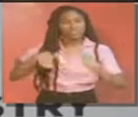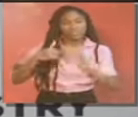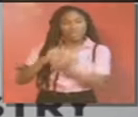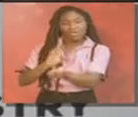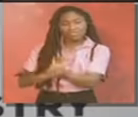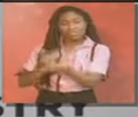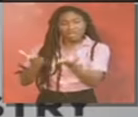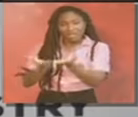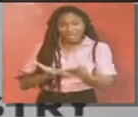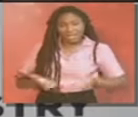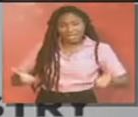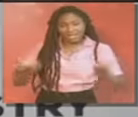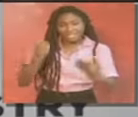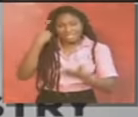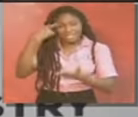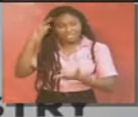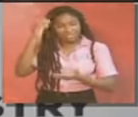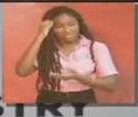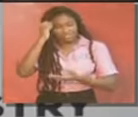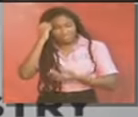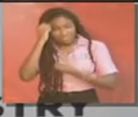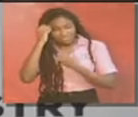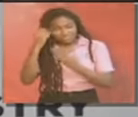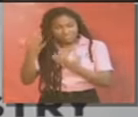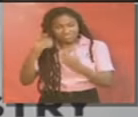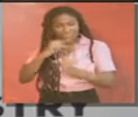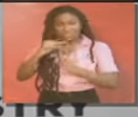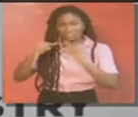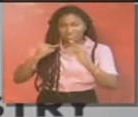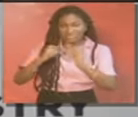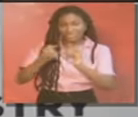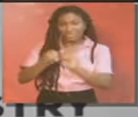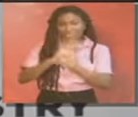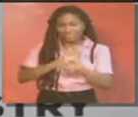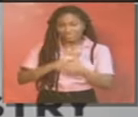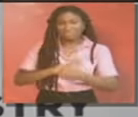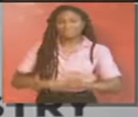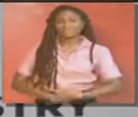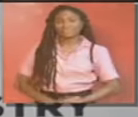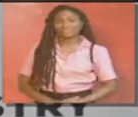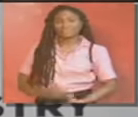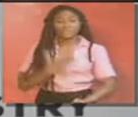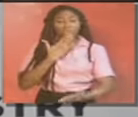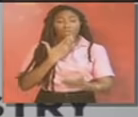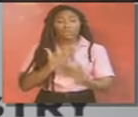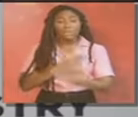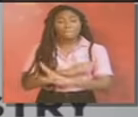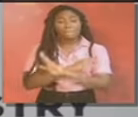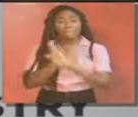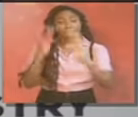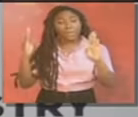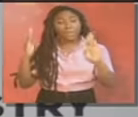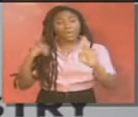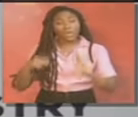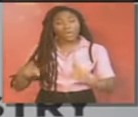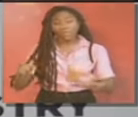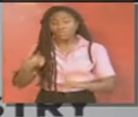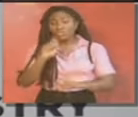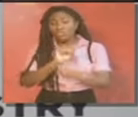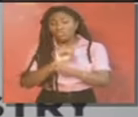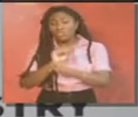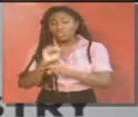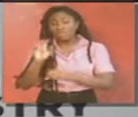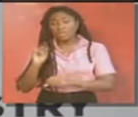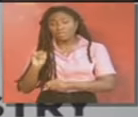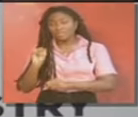us information in terms of coping with the COVID-19 pandemic. Good morning to members of the media. Thank you once again